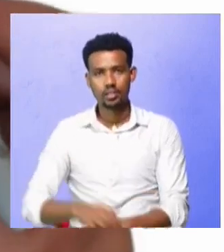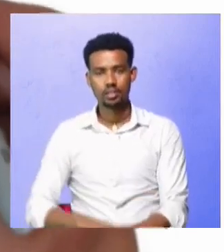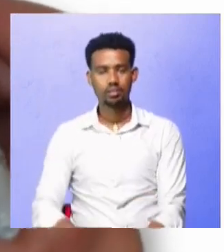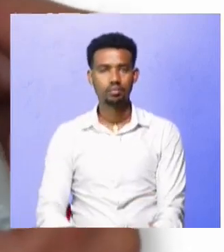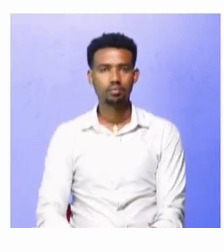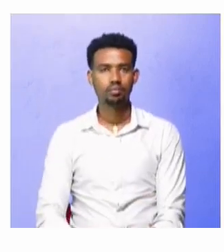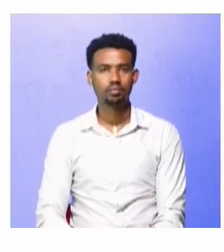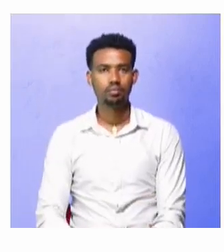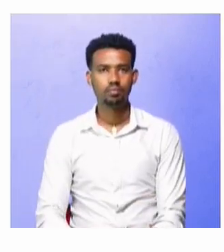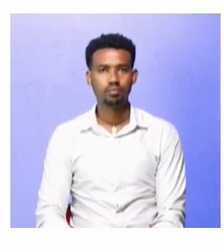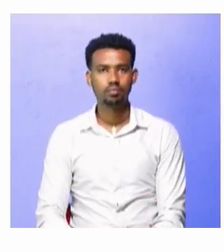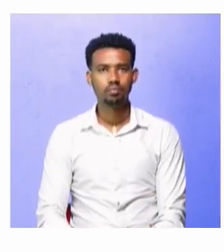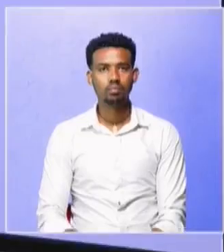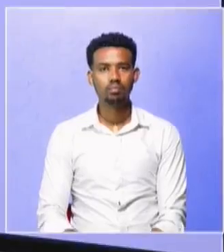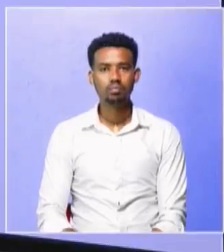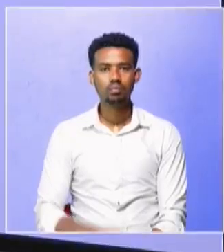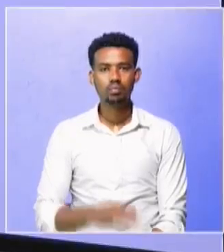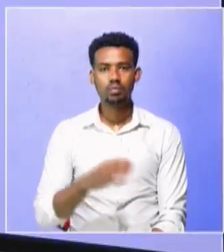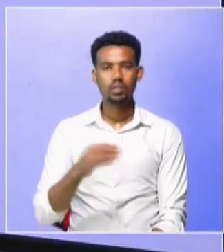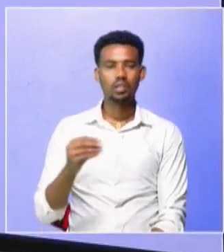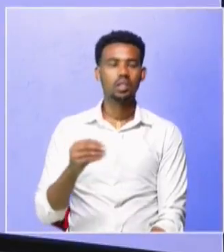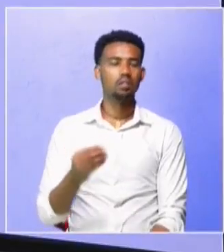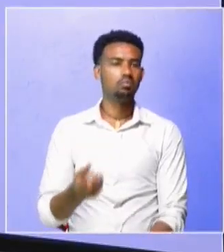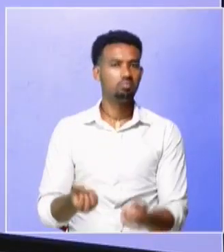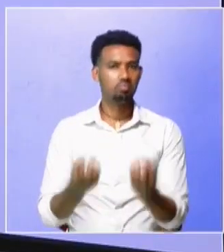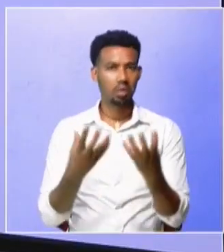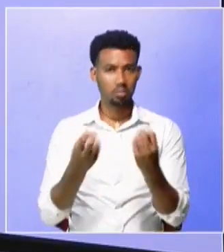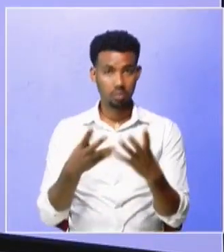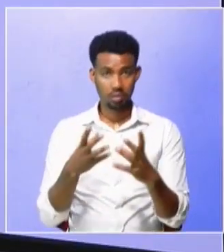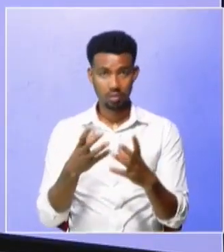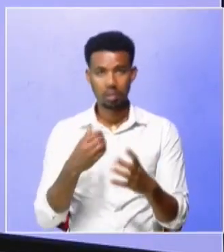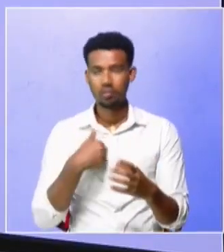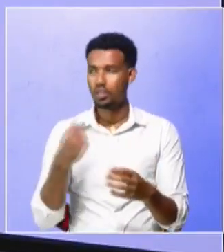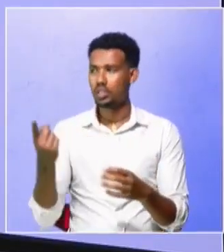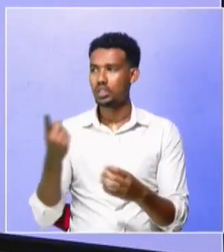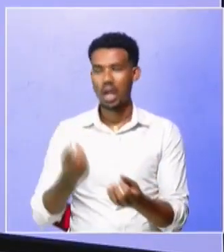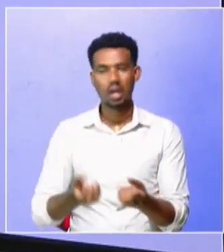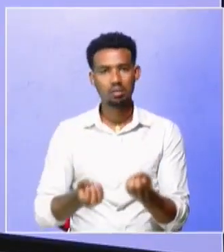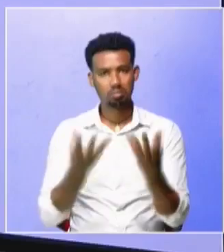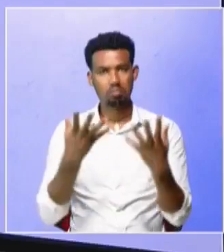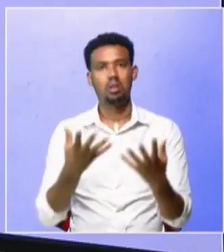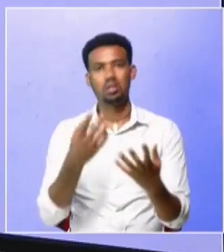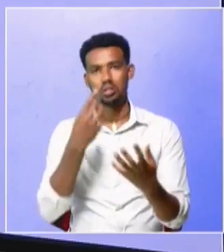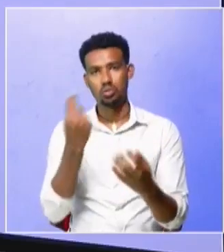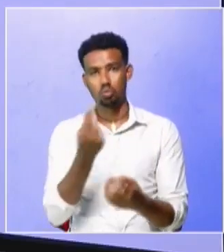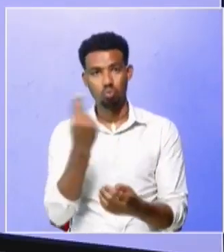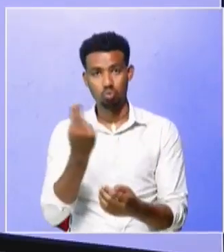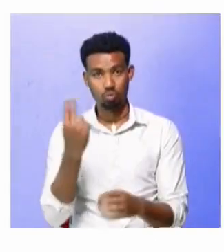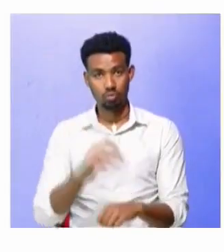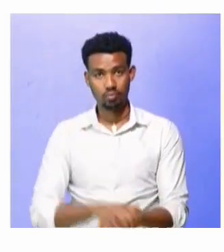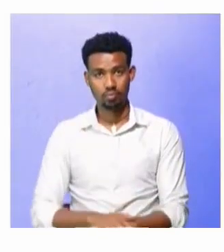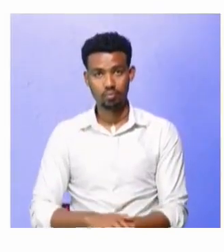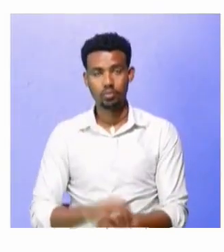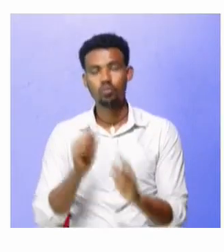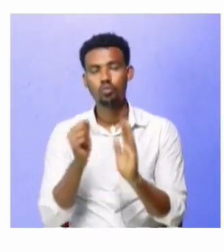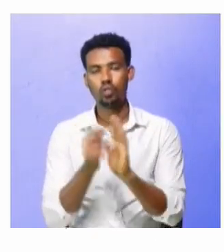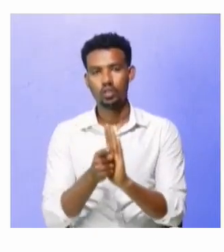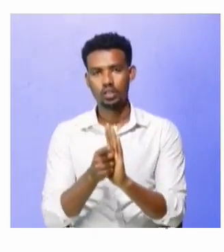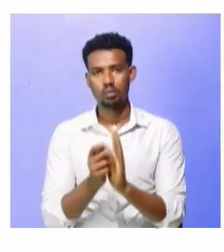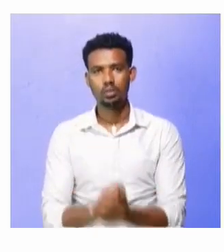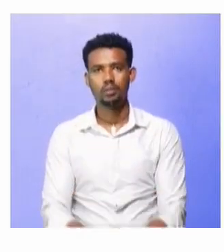next to, and so many. But these are the most common ones that we use. For example,